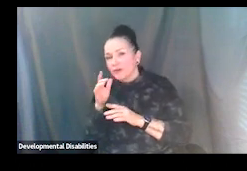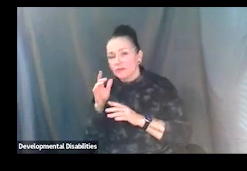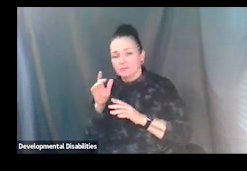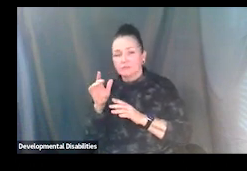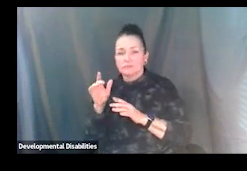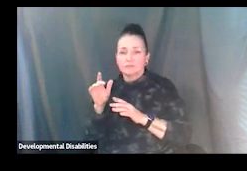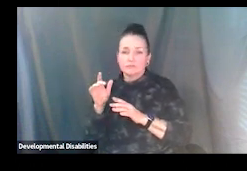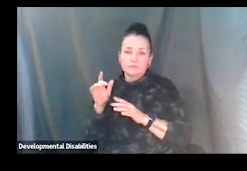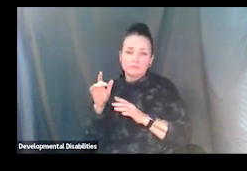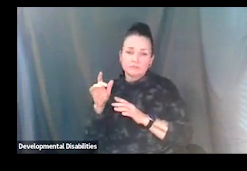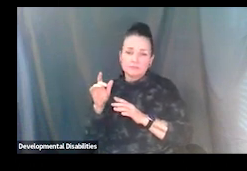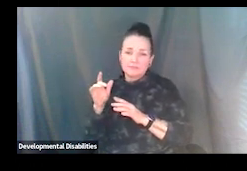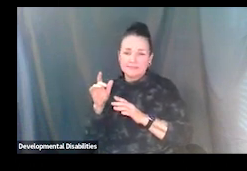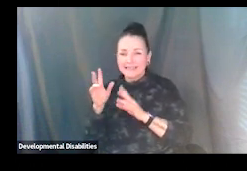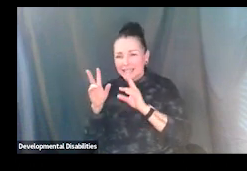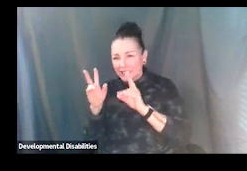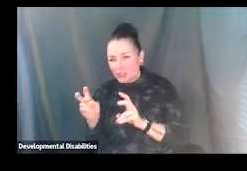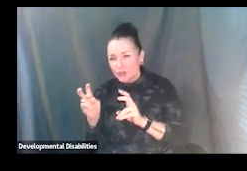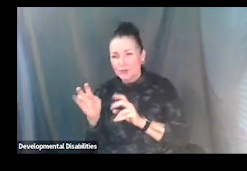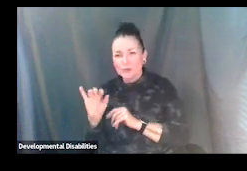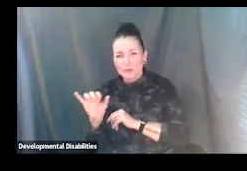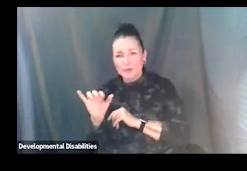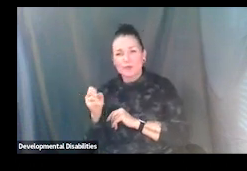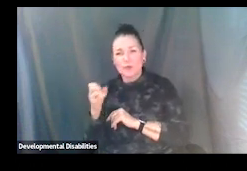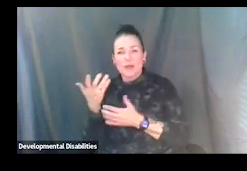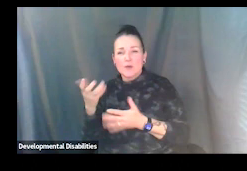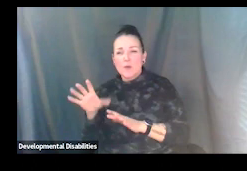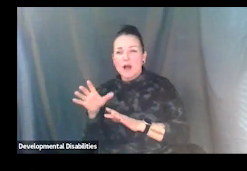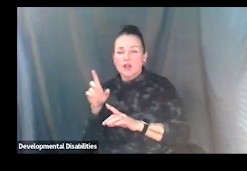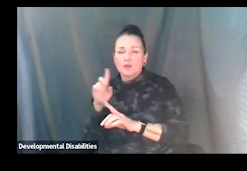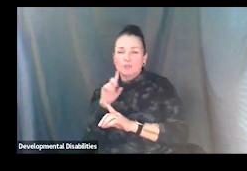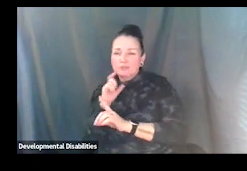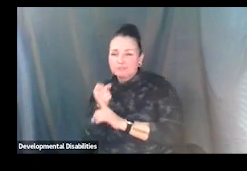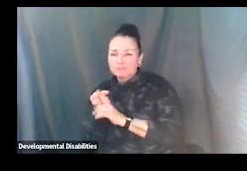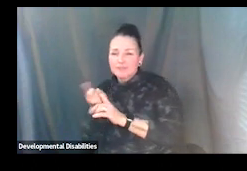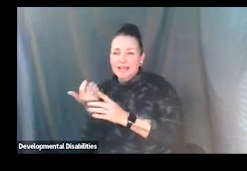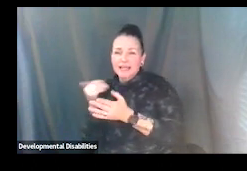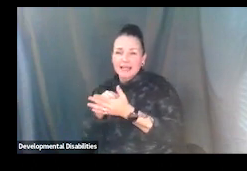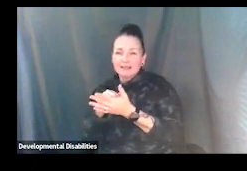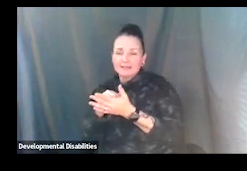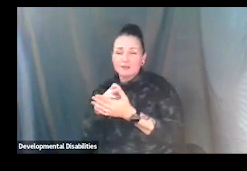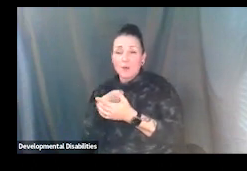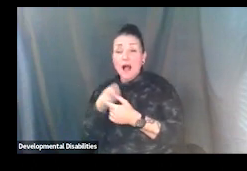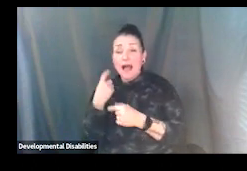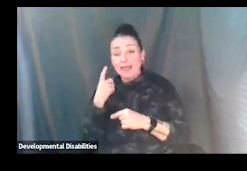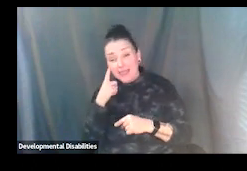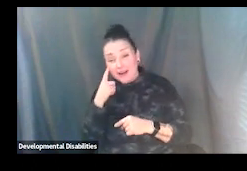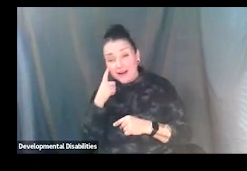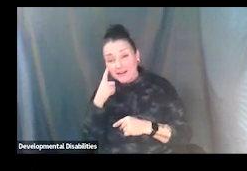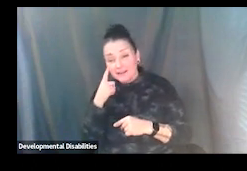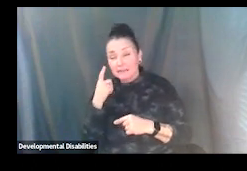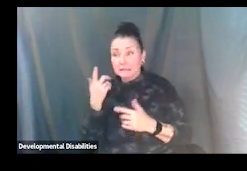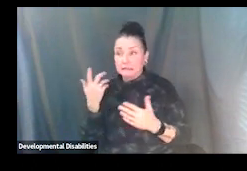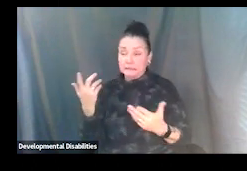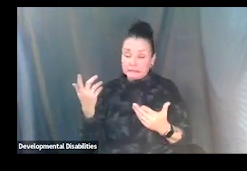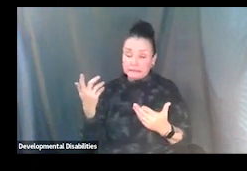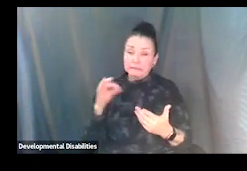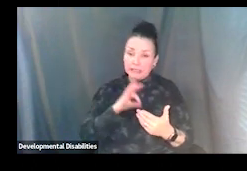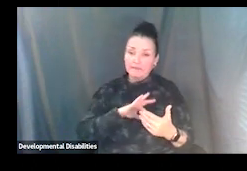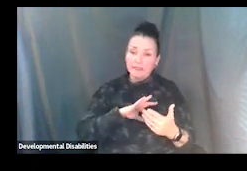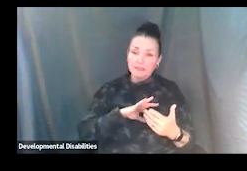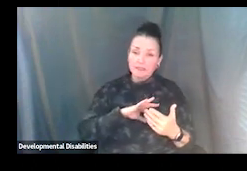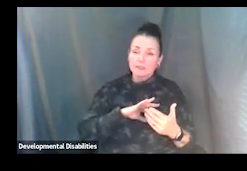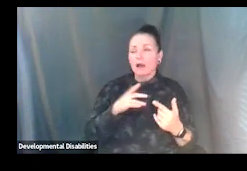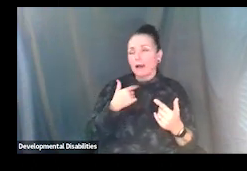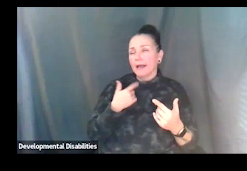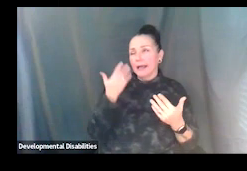wasn't something we did lightly, but I think in the long run was probably beneficial. Well, I guess I'm justifying myself there a little bit, but I